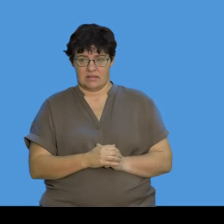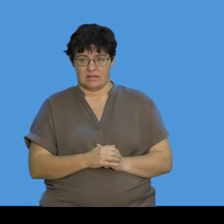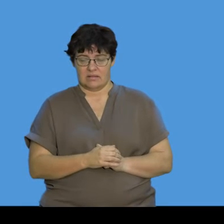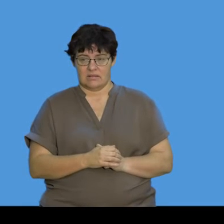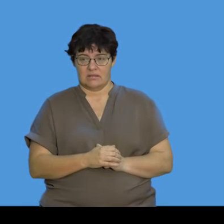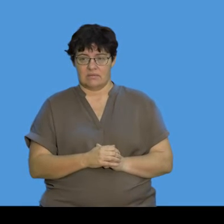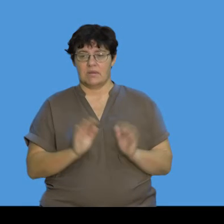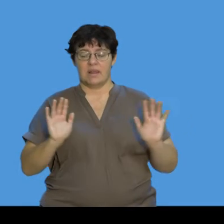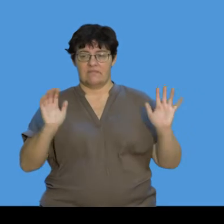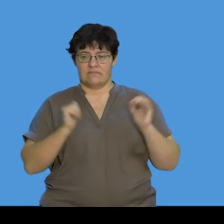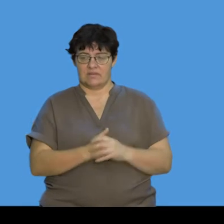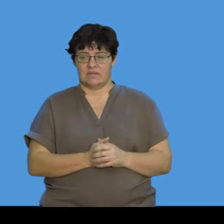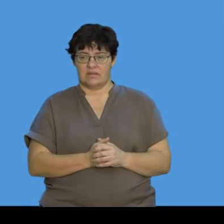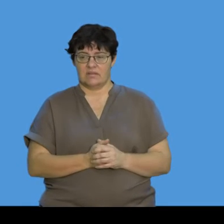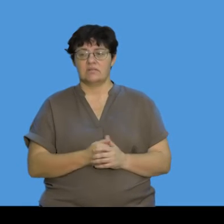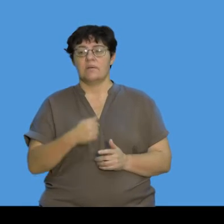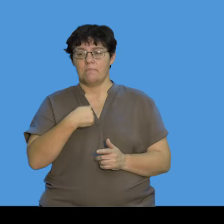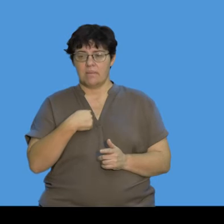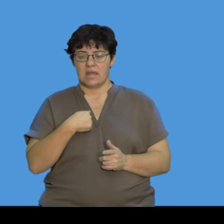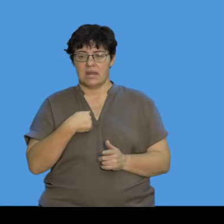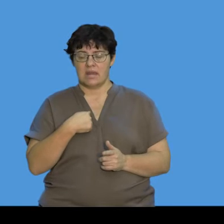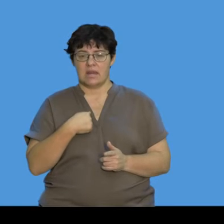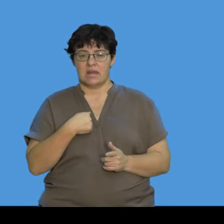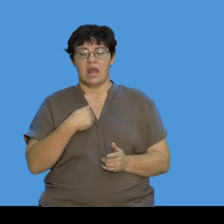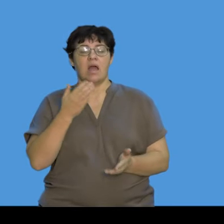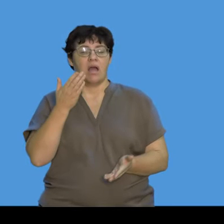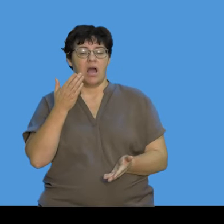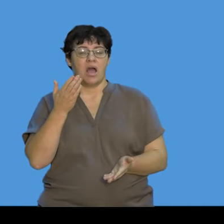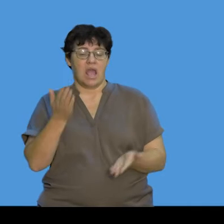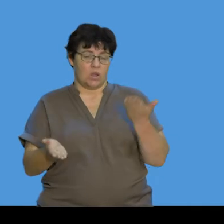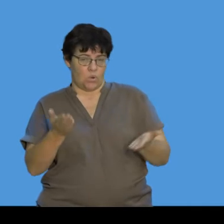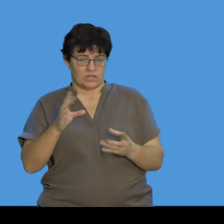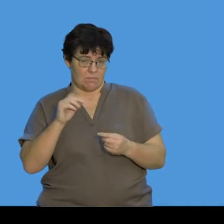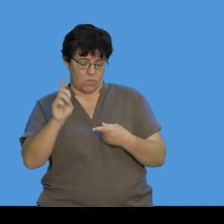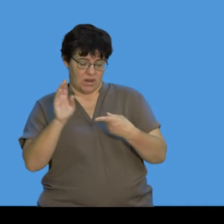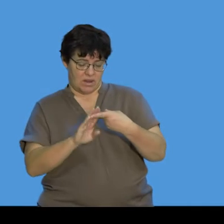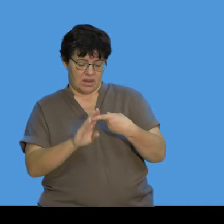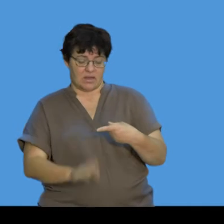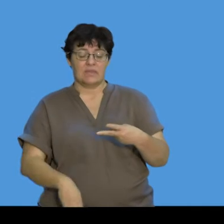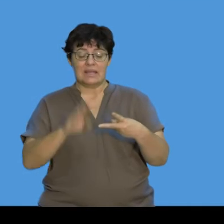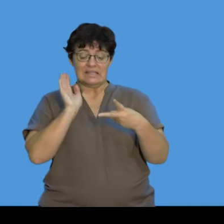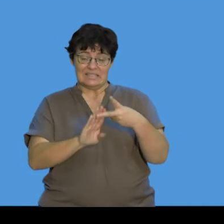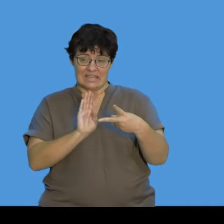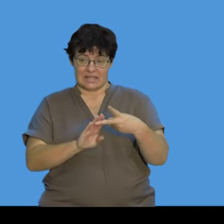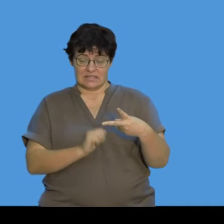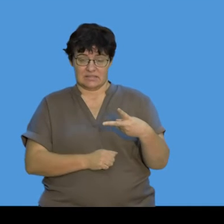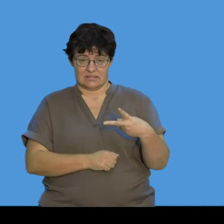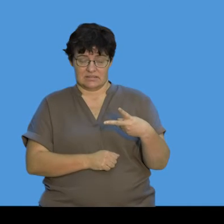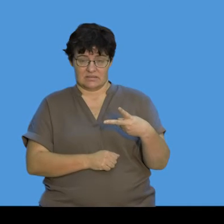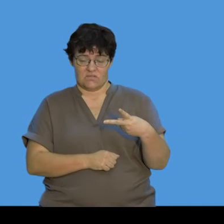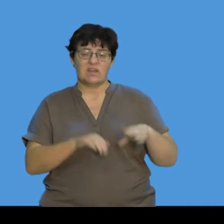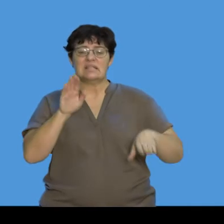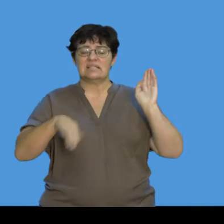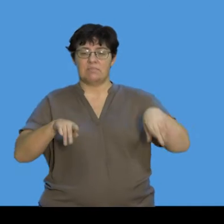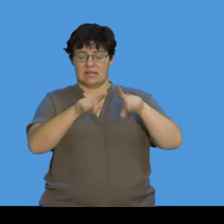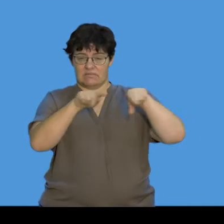AB. I leave it there. This becomes like my equation number one. And then I go to the second scenario that we spoke